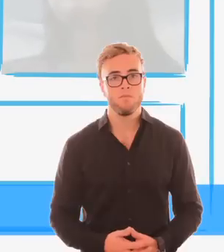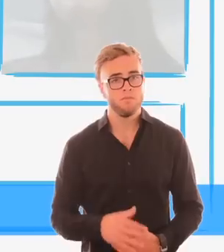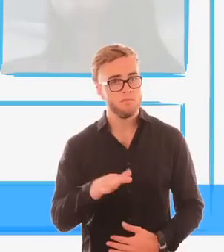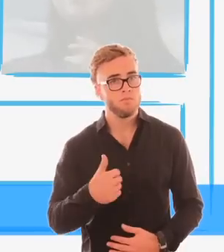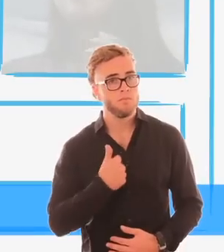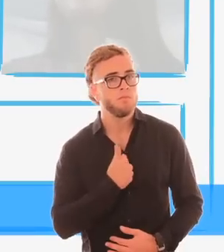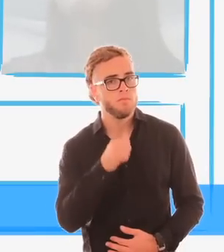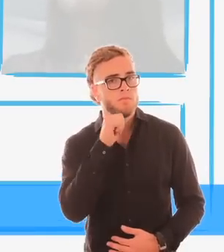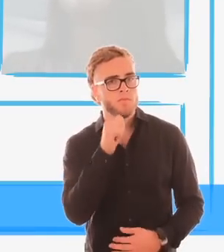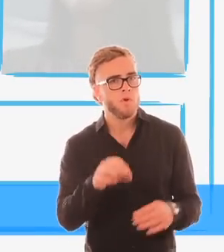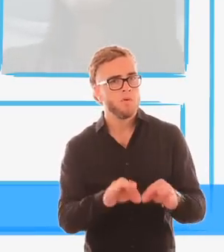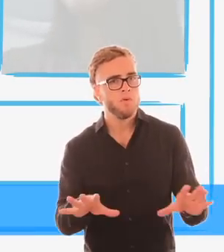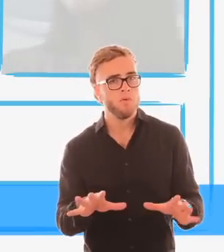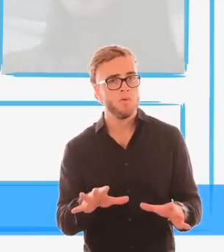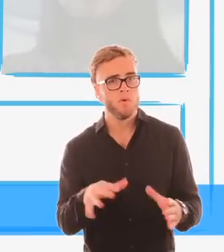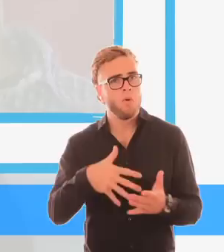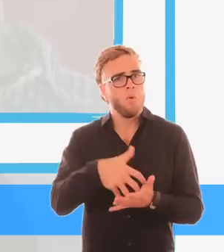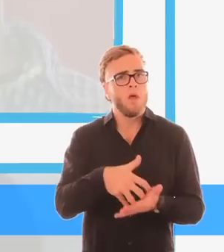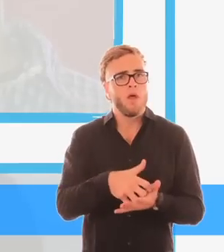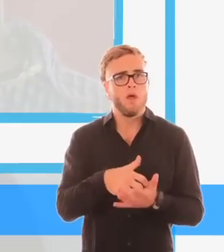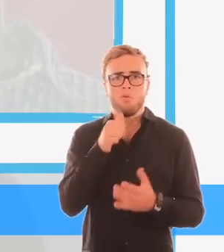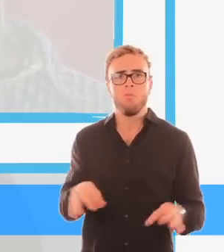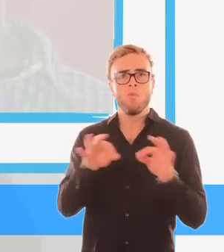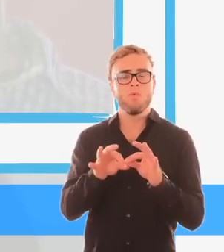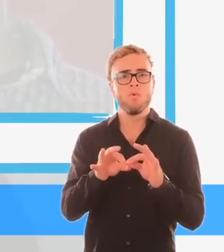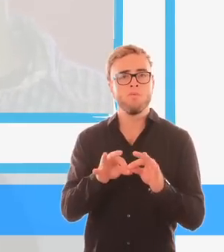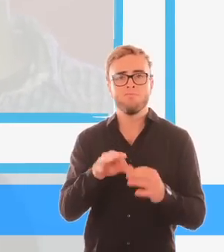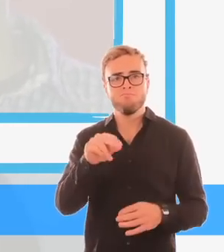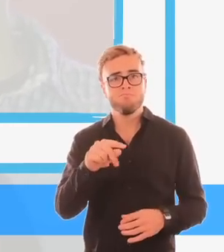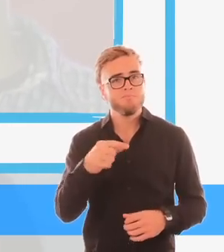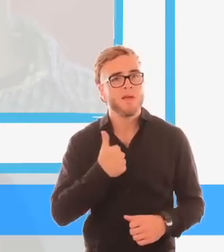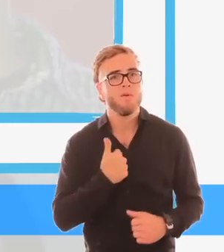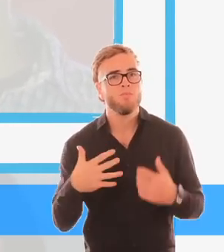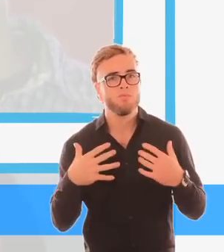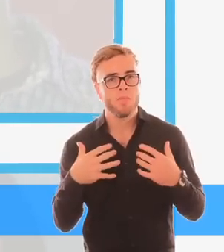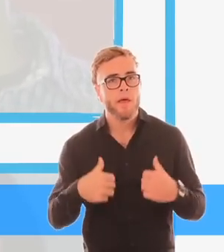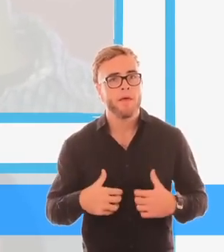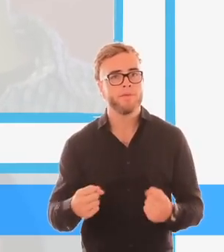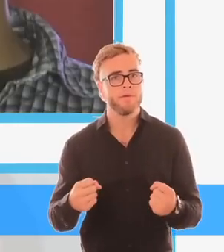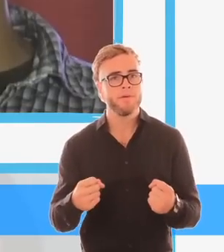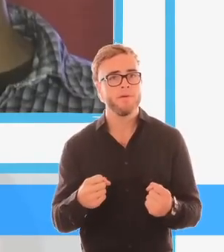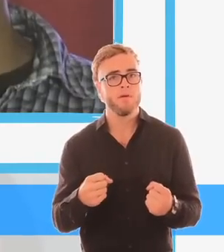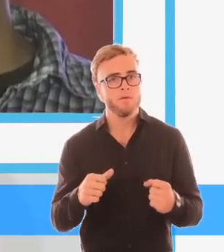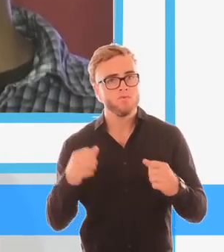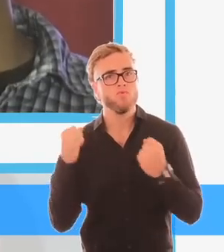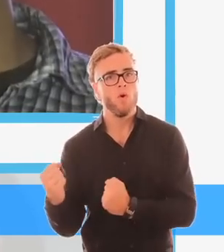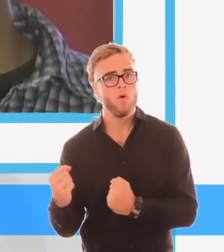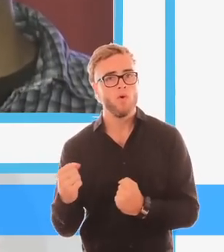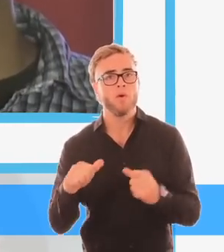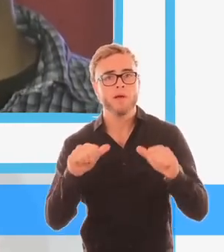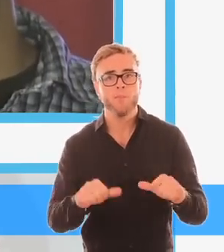I am not useless, helpless, or weak. I am healthy, strong, capable